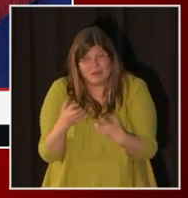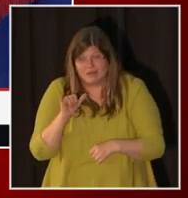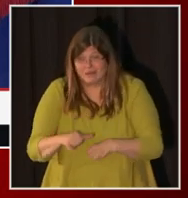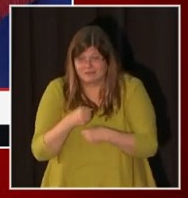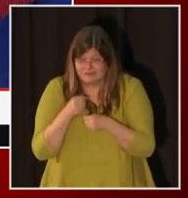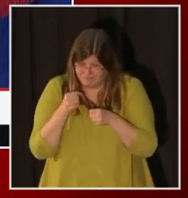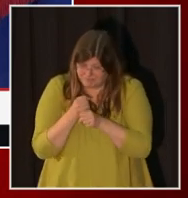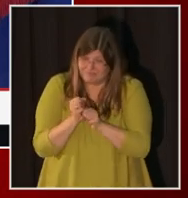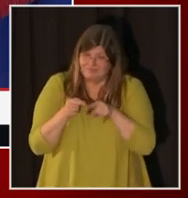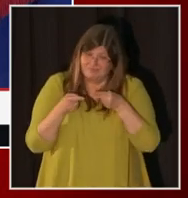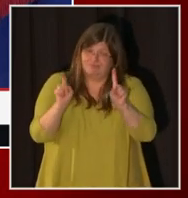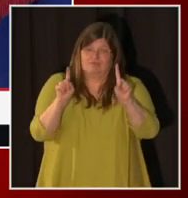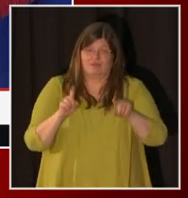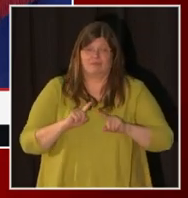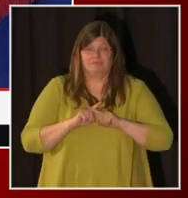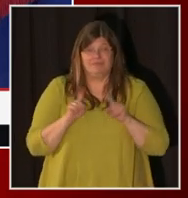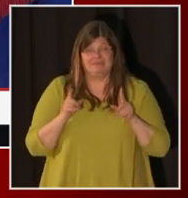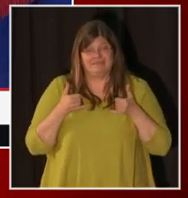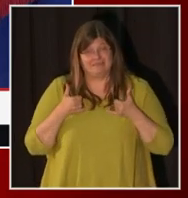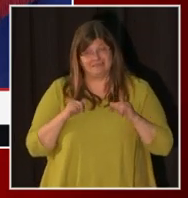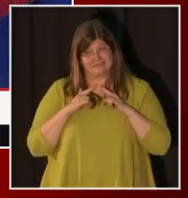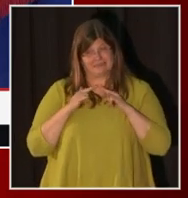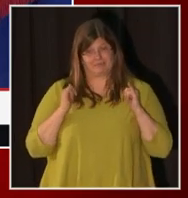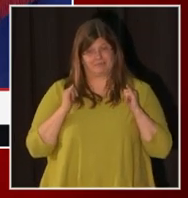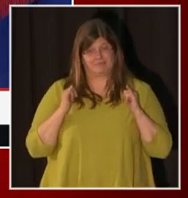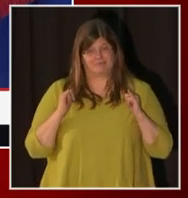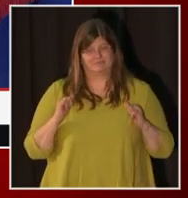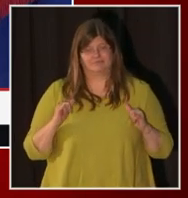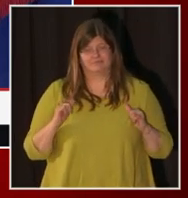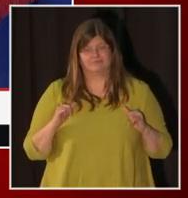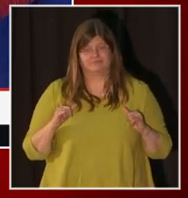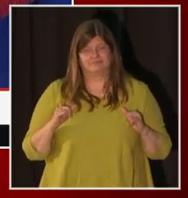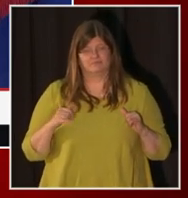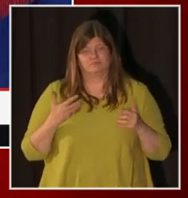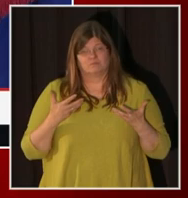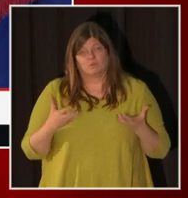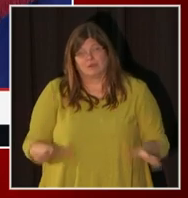we also don't want to lose the